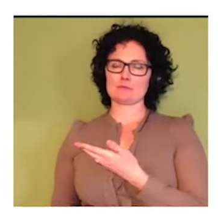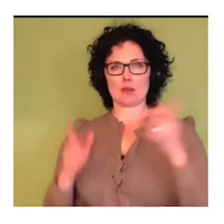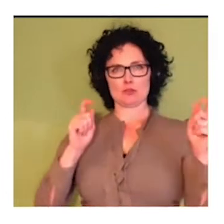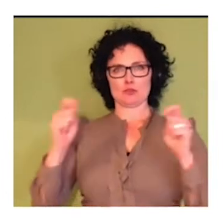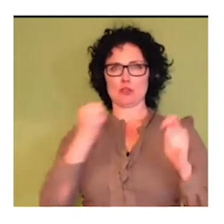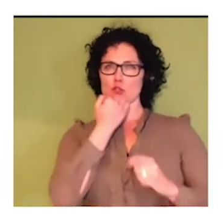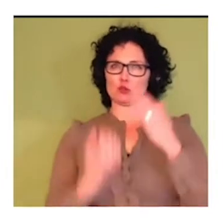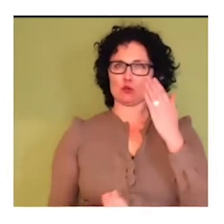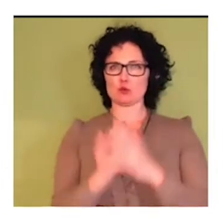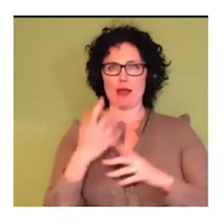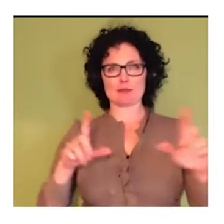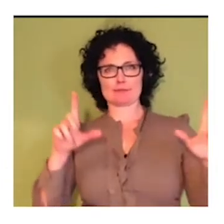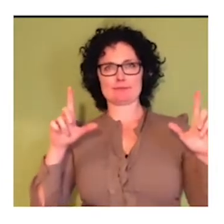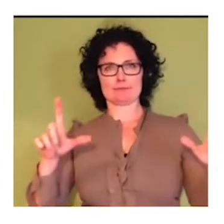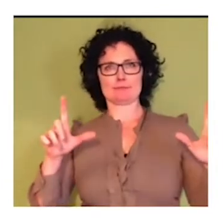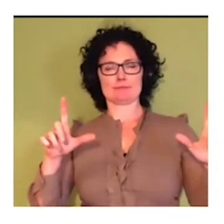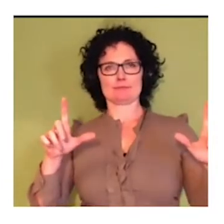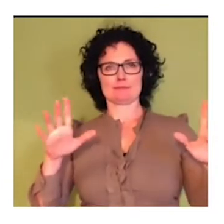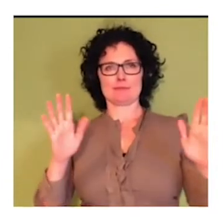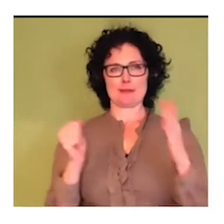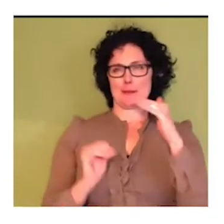neatly reflows to fit in the width of the window.